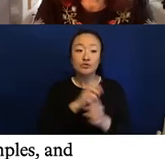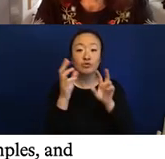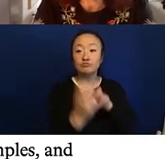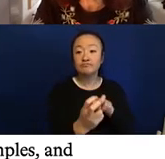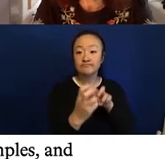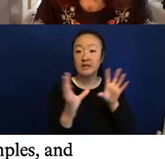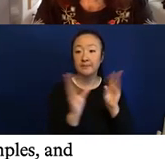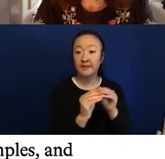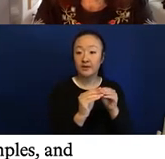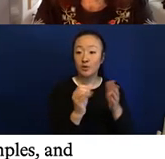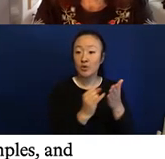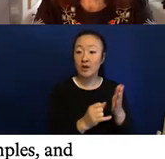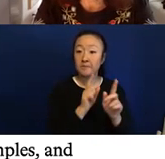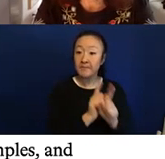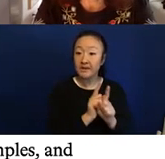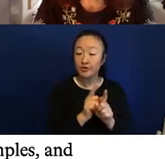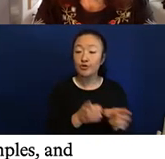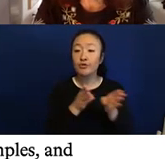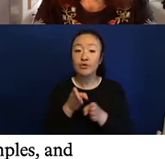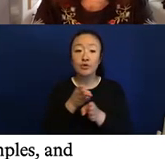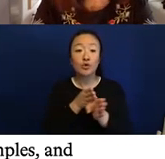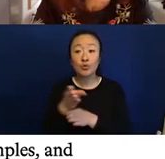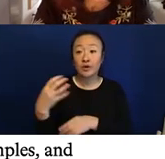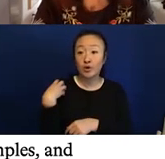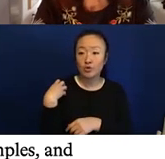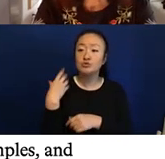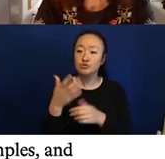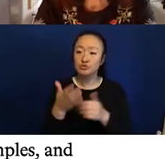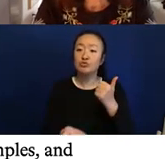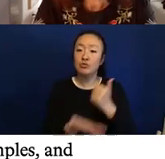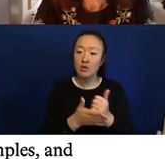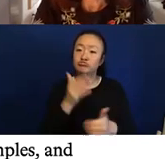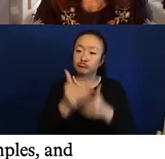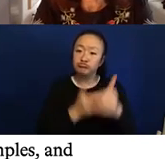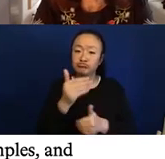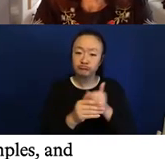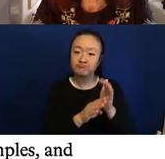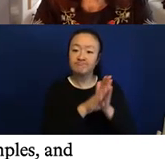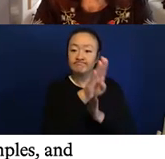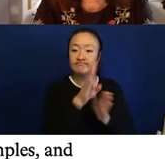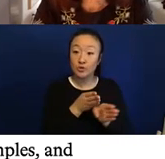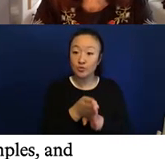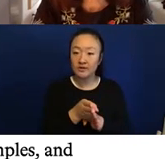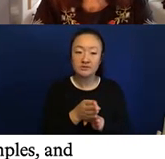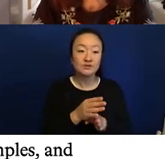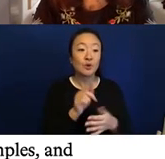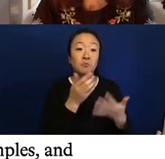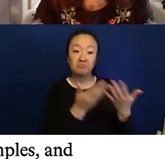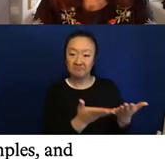career coach to further your career? So those are the selection